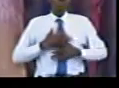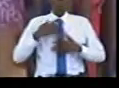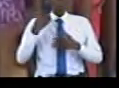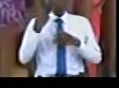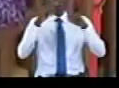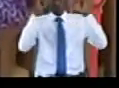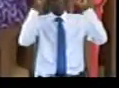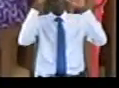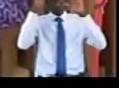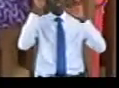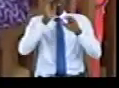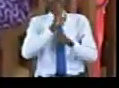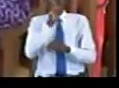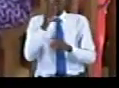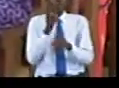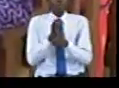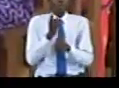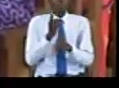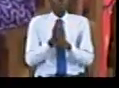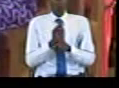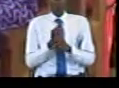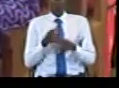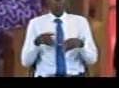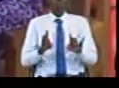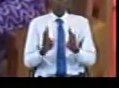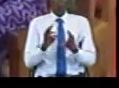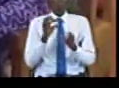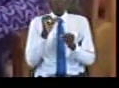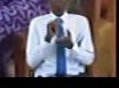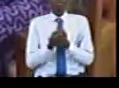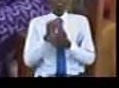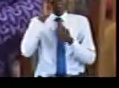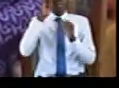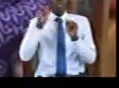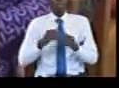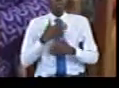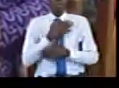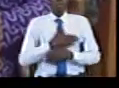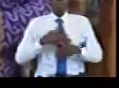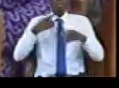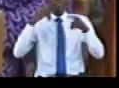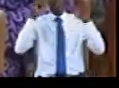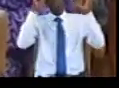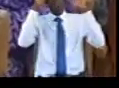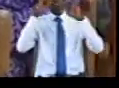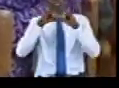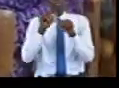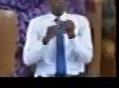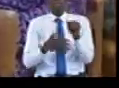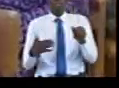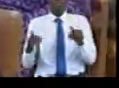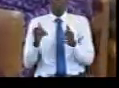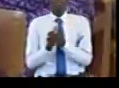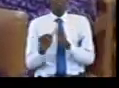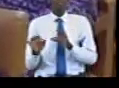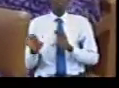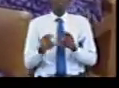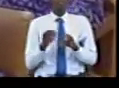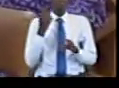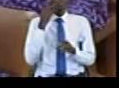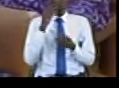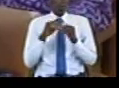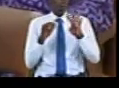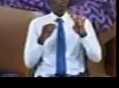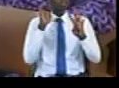He used the best method so that he will please the Father in everything that he did. Now, number four, he knew where to